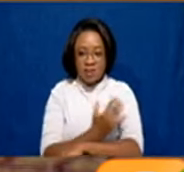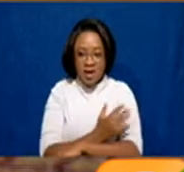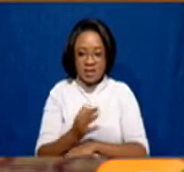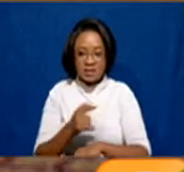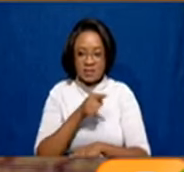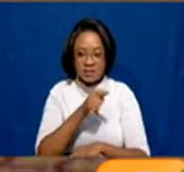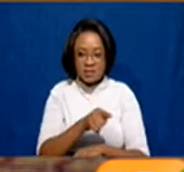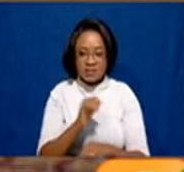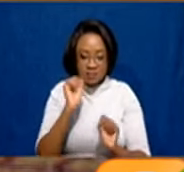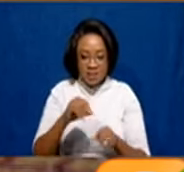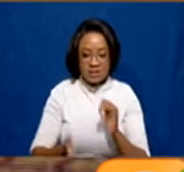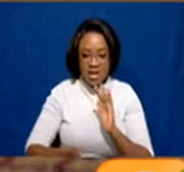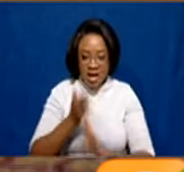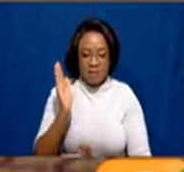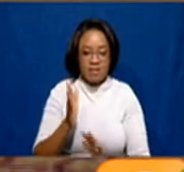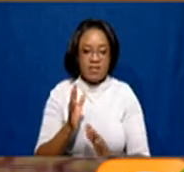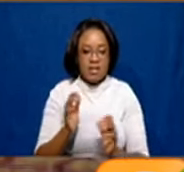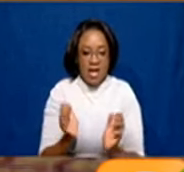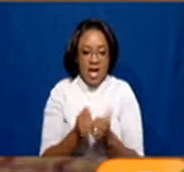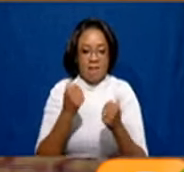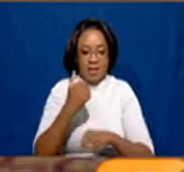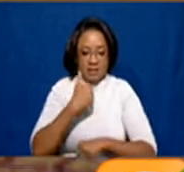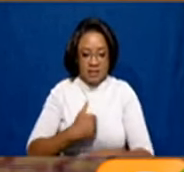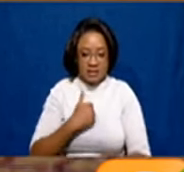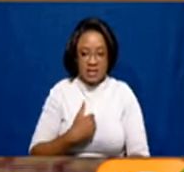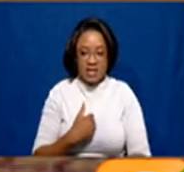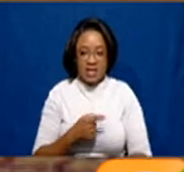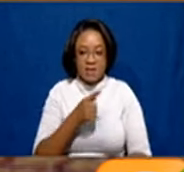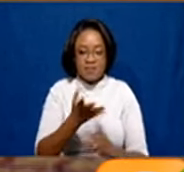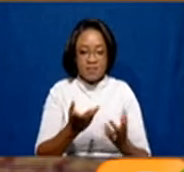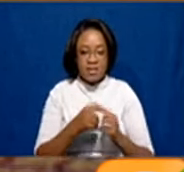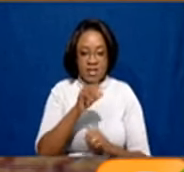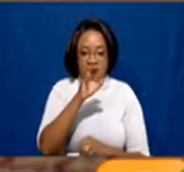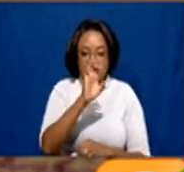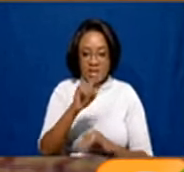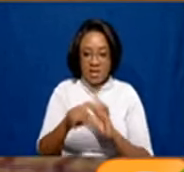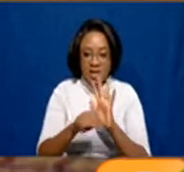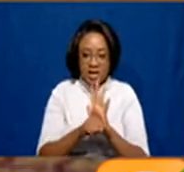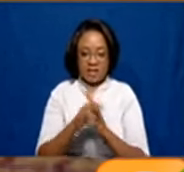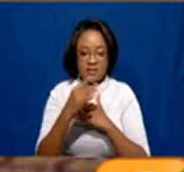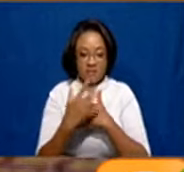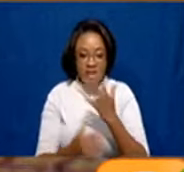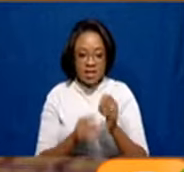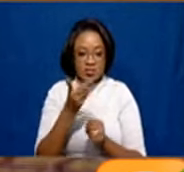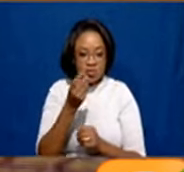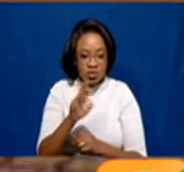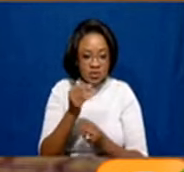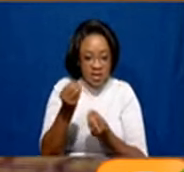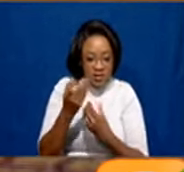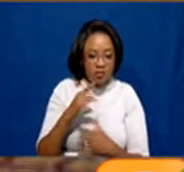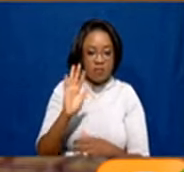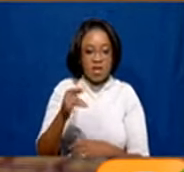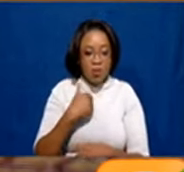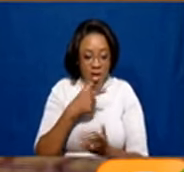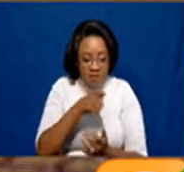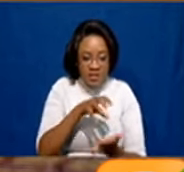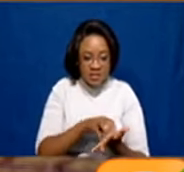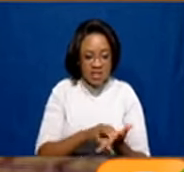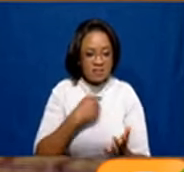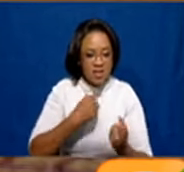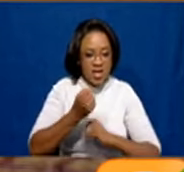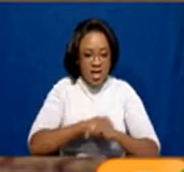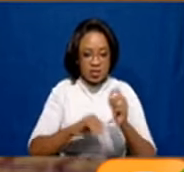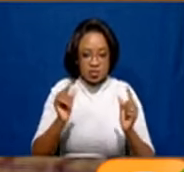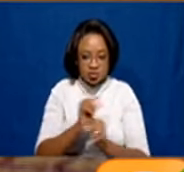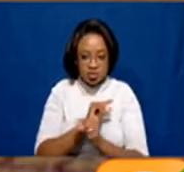to happen immediately. Right. So he needed A negative blood. And so the doctor reached out to me and told me we have this case. And I acted